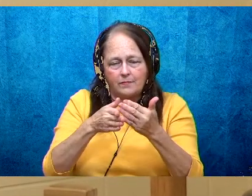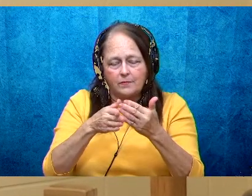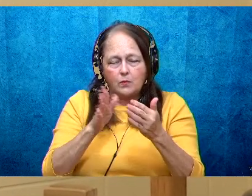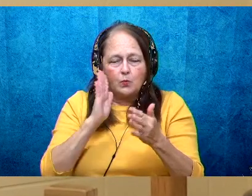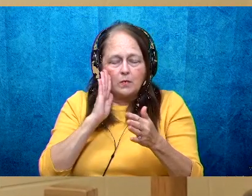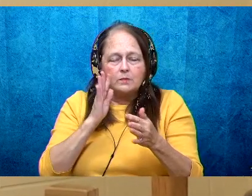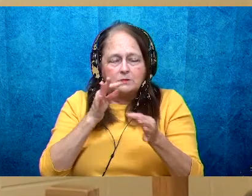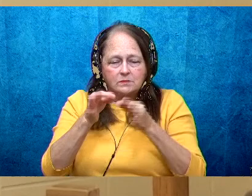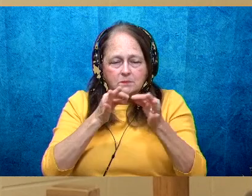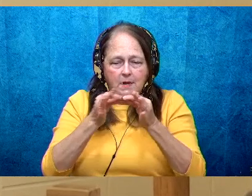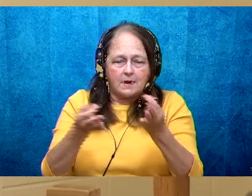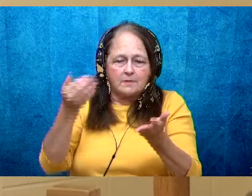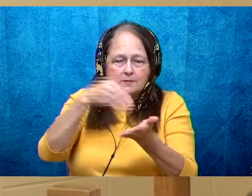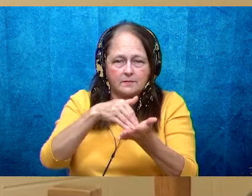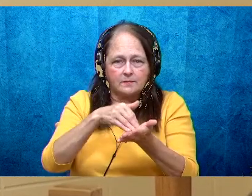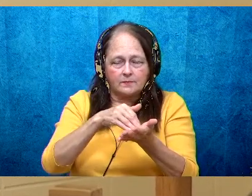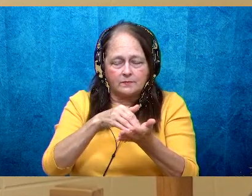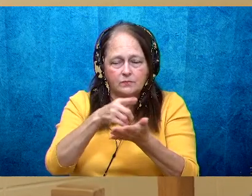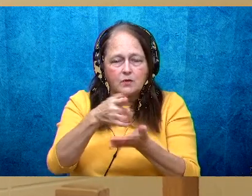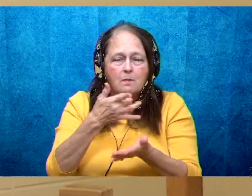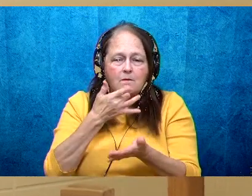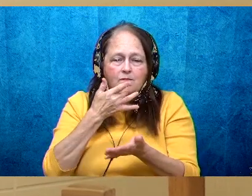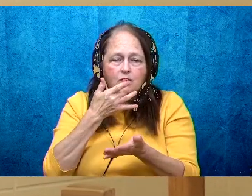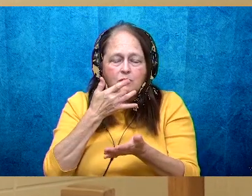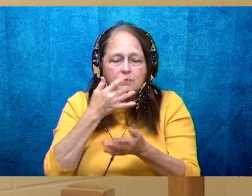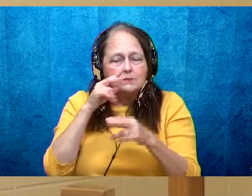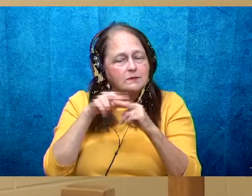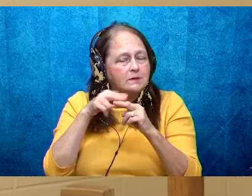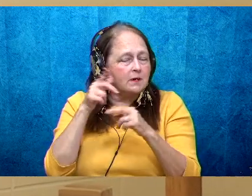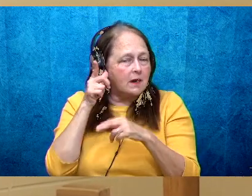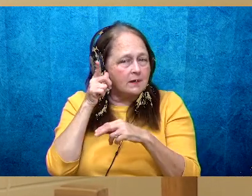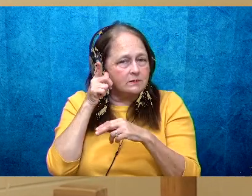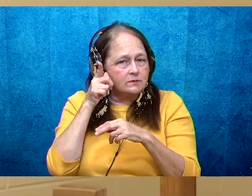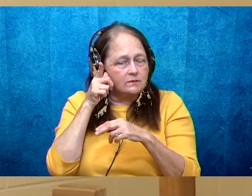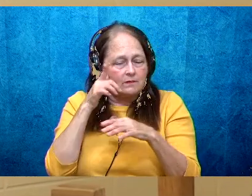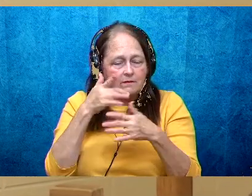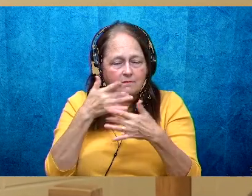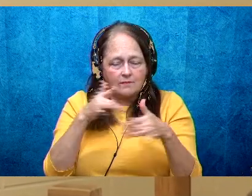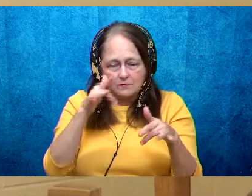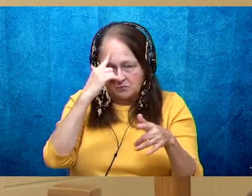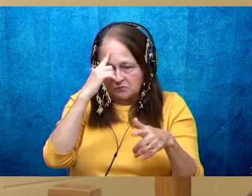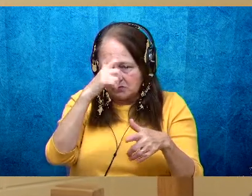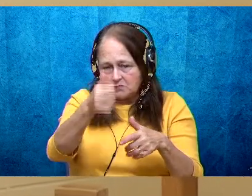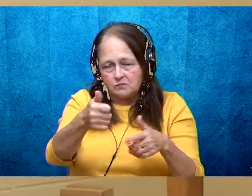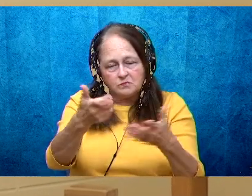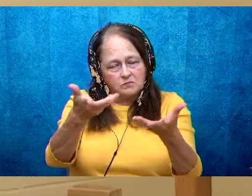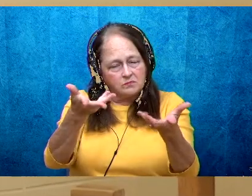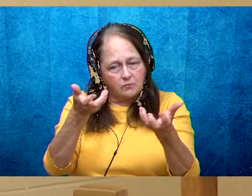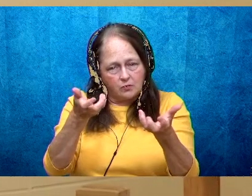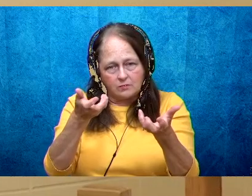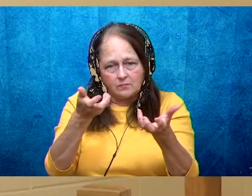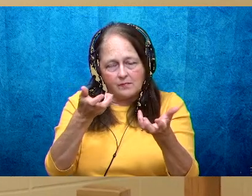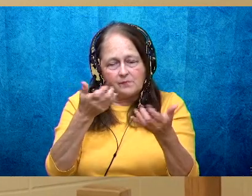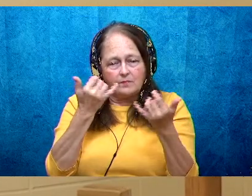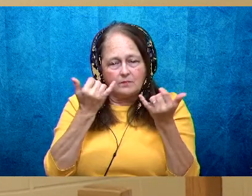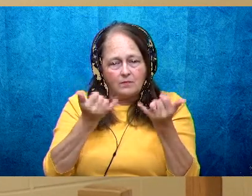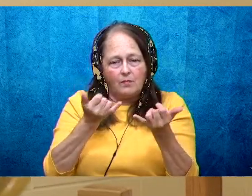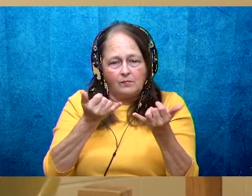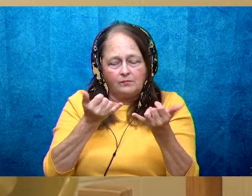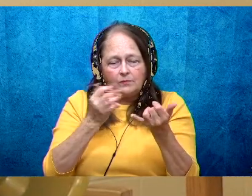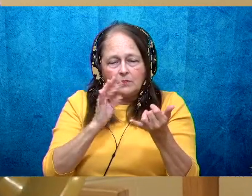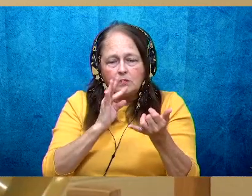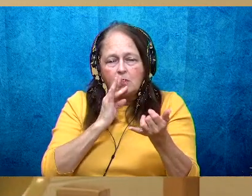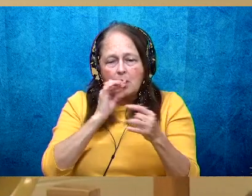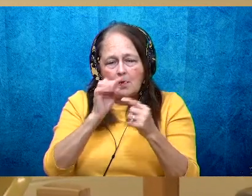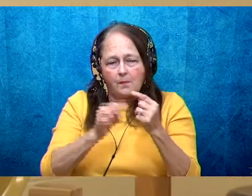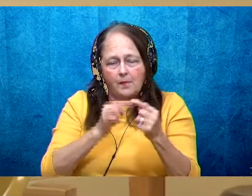and go over all that. If you prefer to just kind of sit and listen, feel free to do that too. All right, so now let's talk